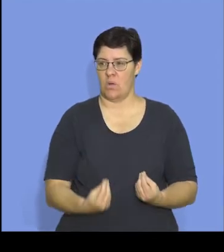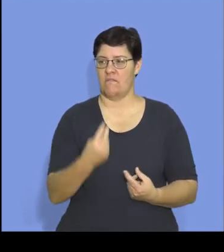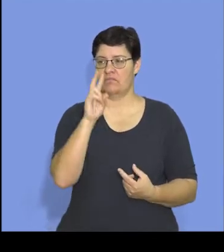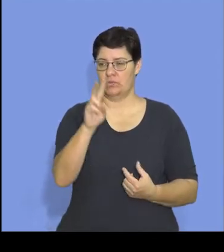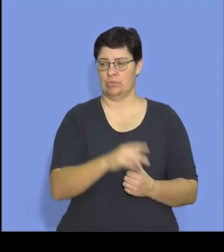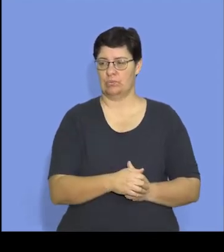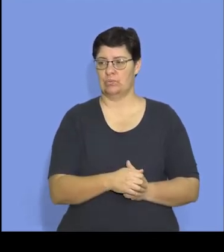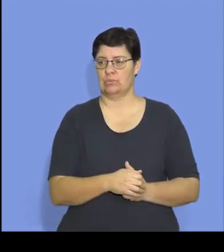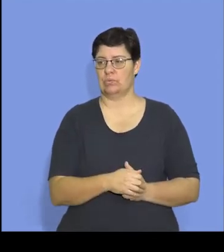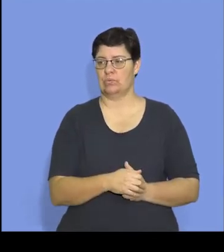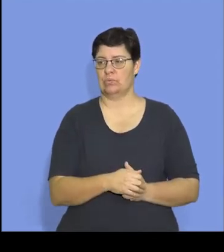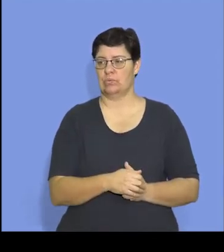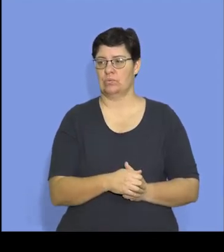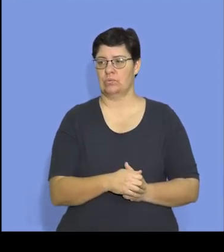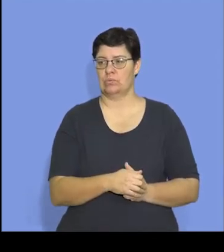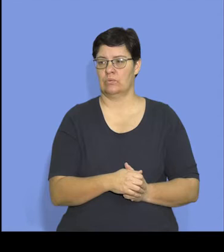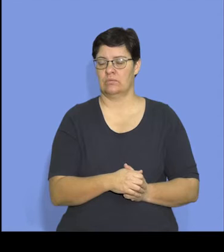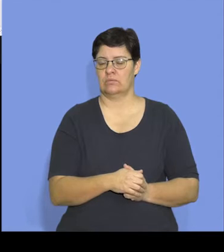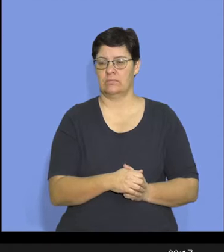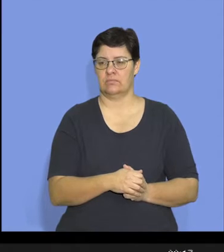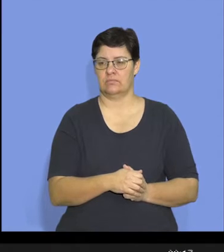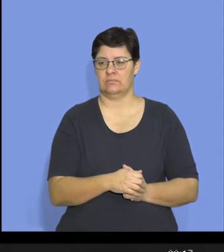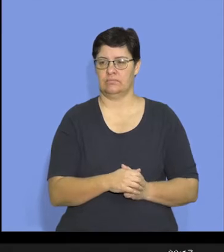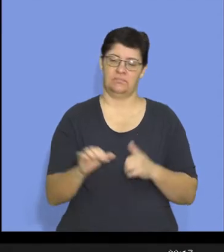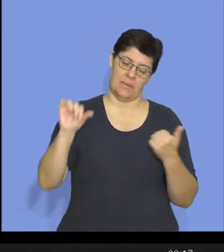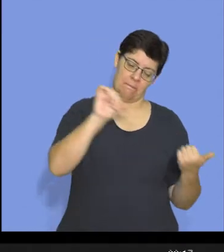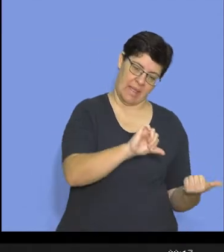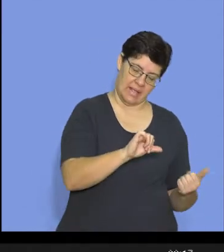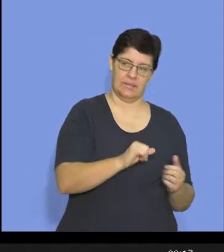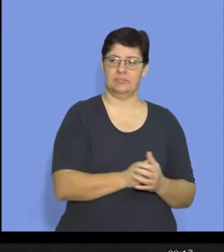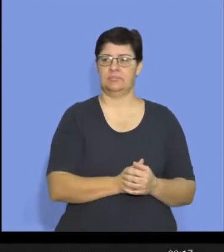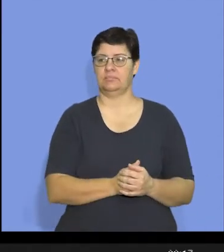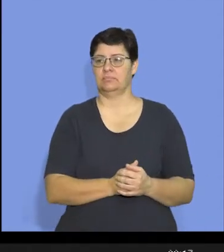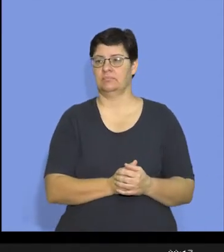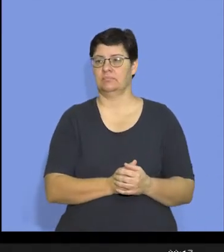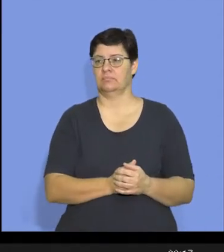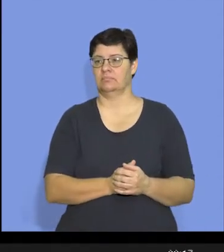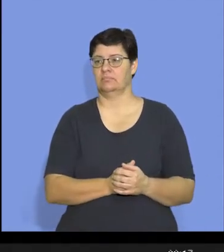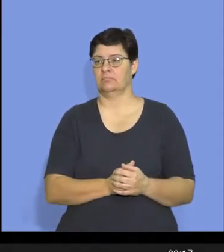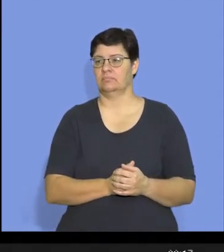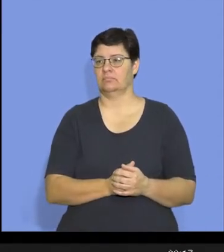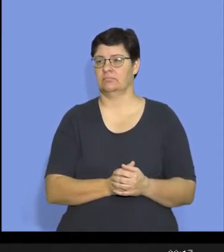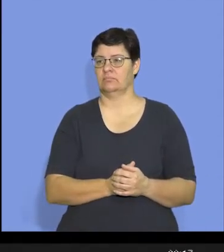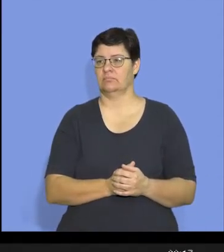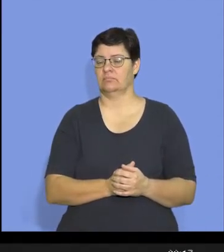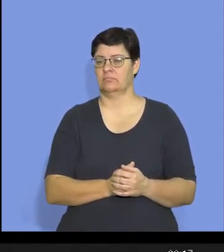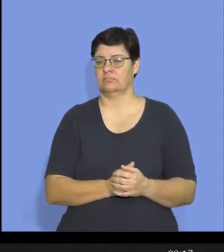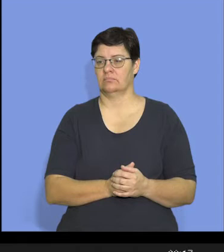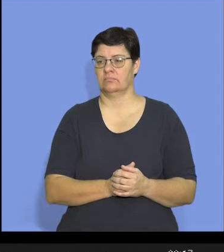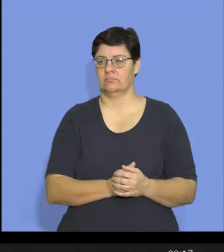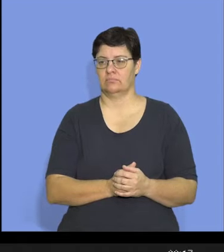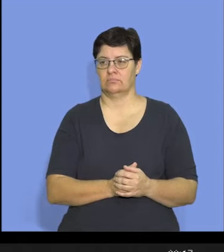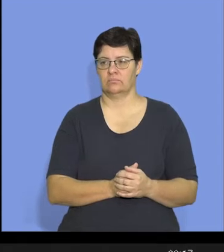now have 2. Go back to our calculator, and we're going to change that to a